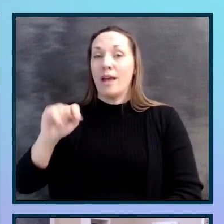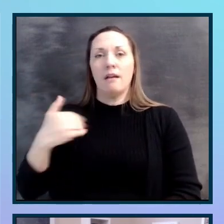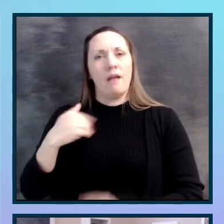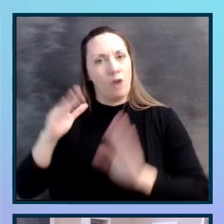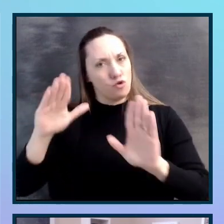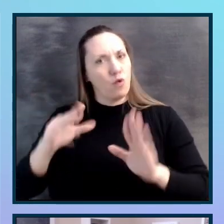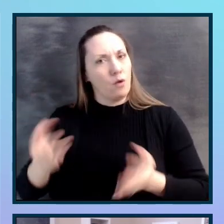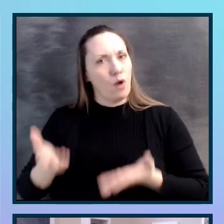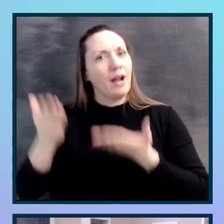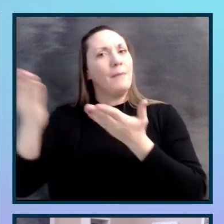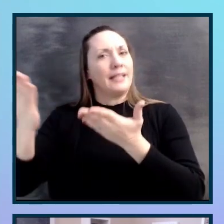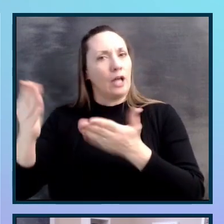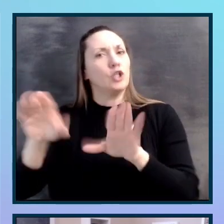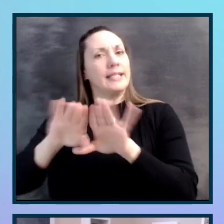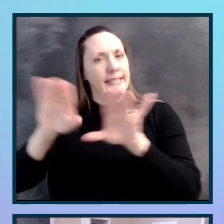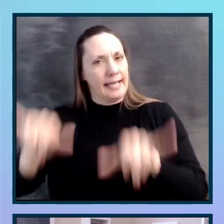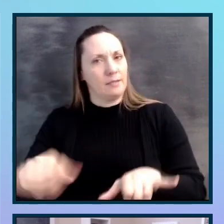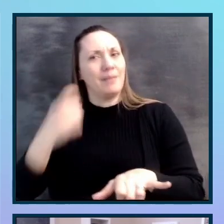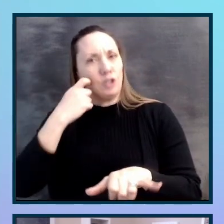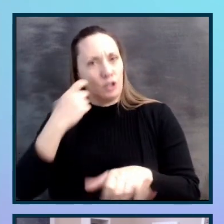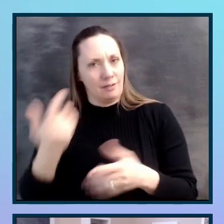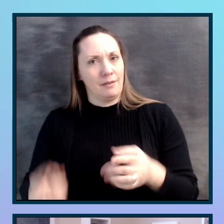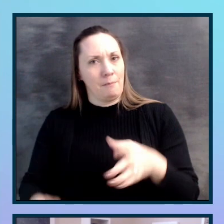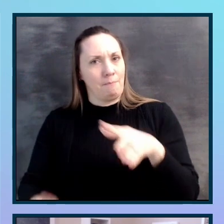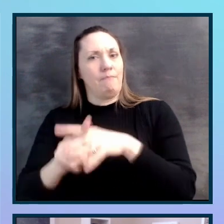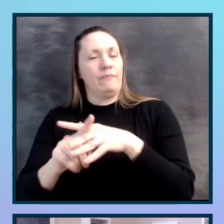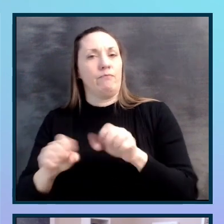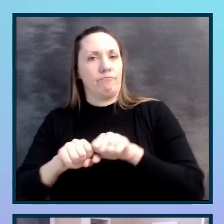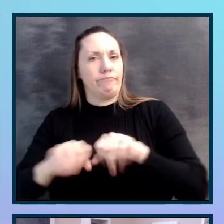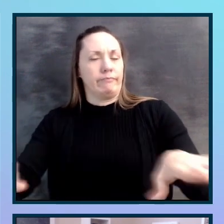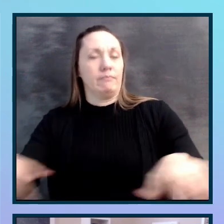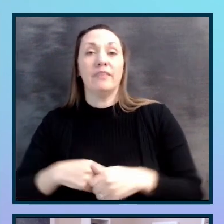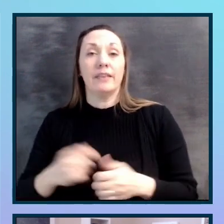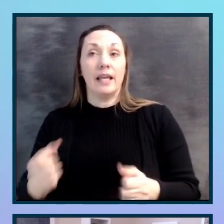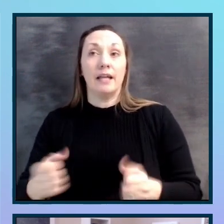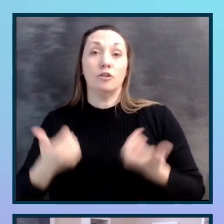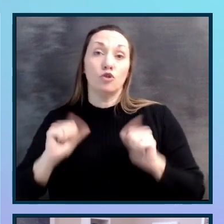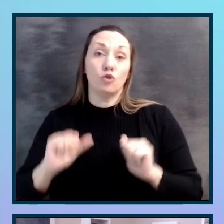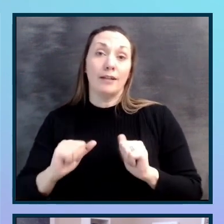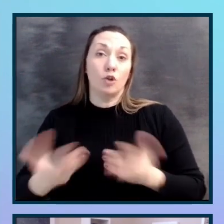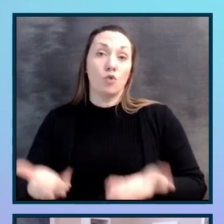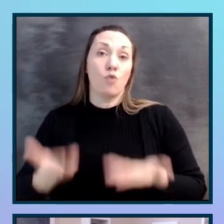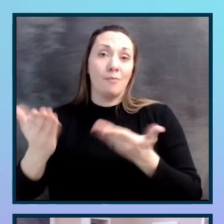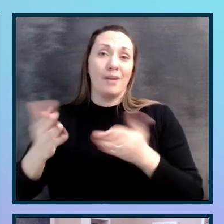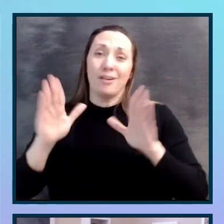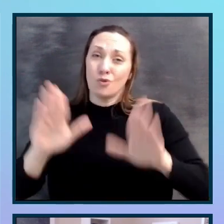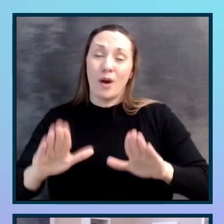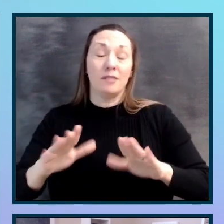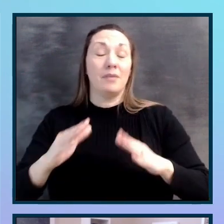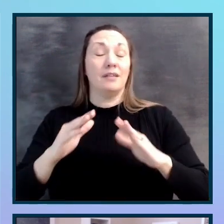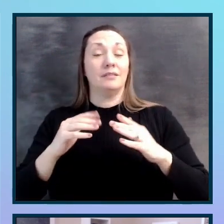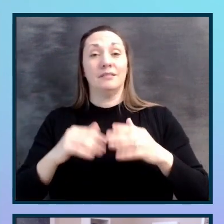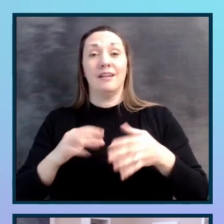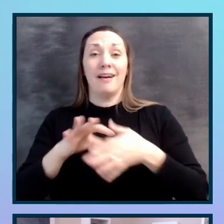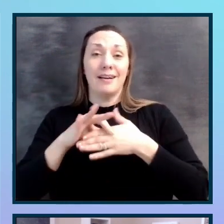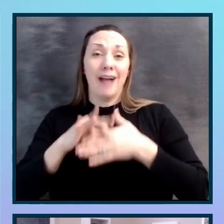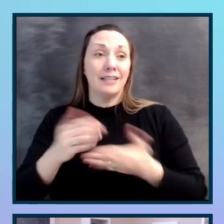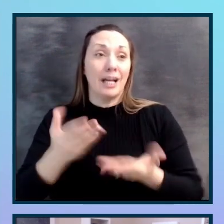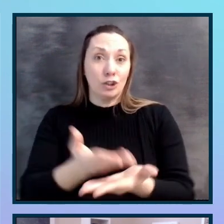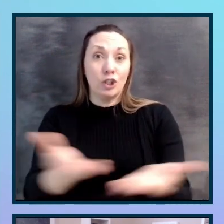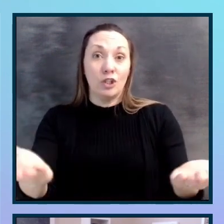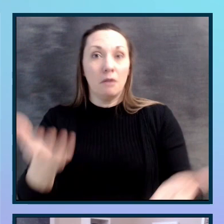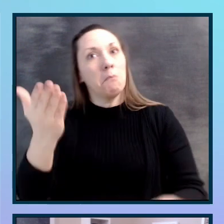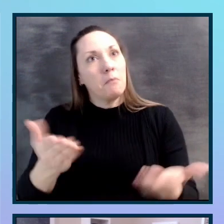that they have just rolled out that is intending to recommend incredible, wonderful, delightful content to you that you may not